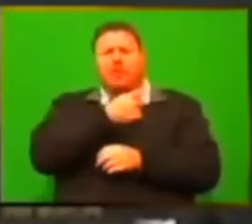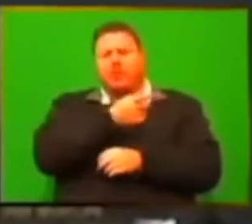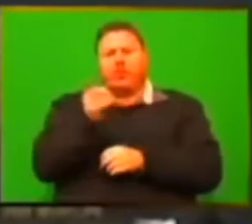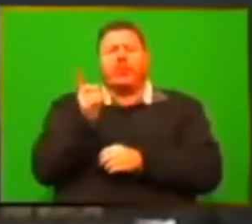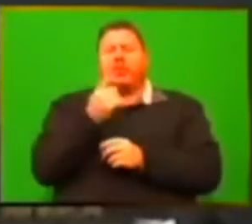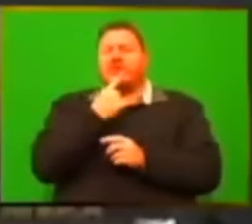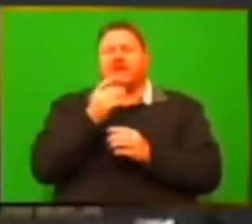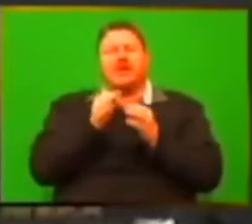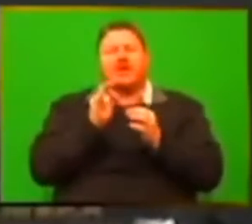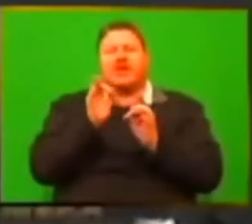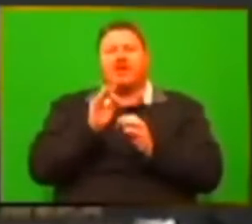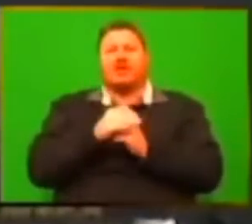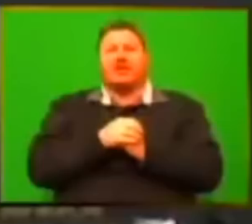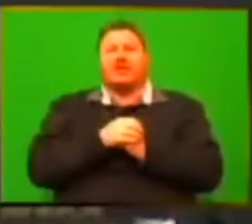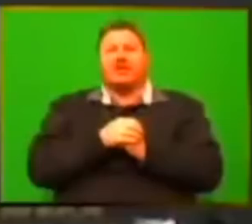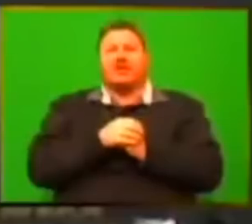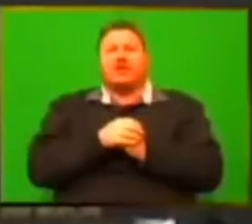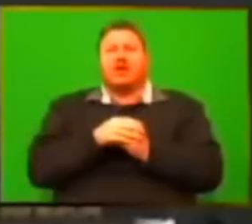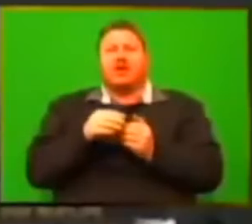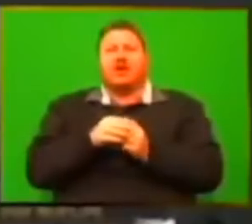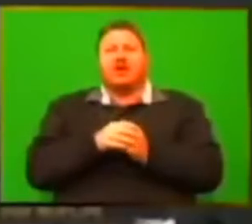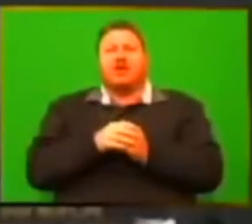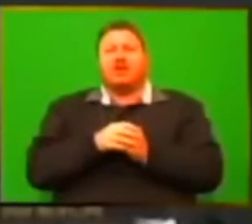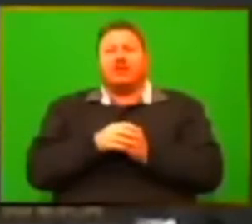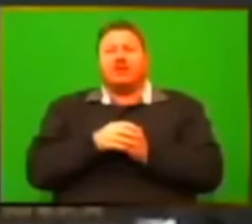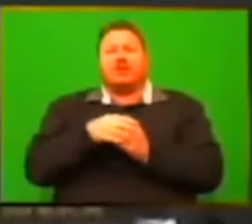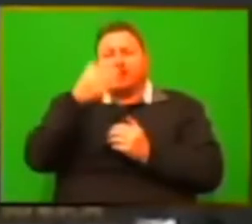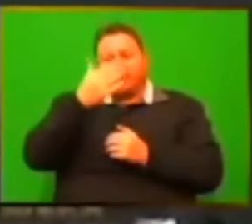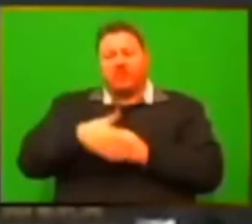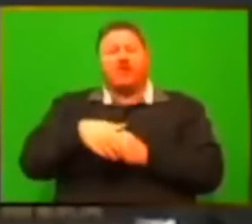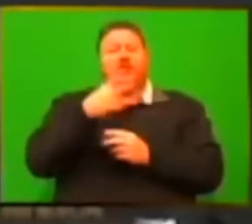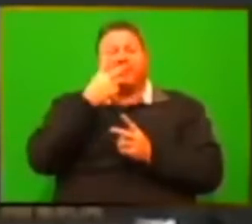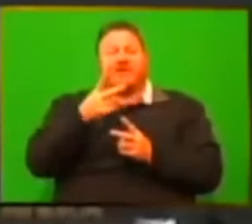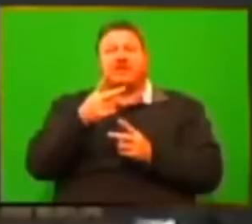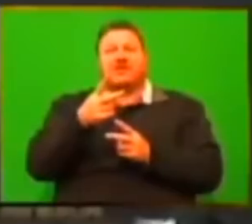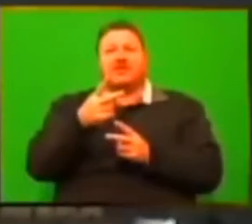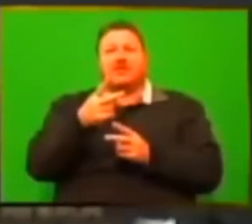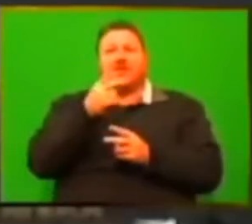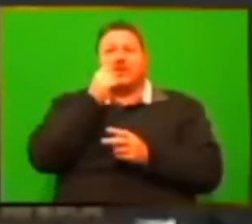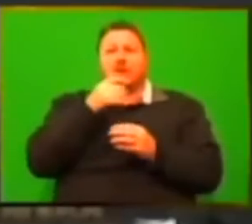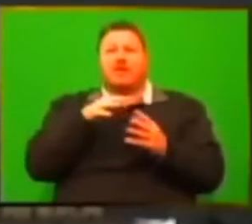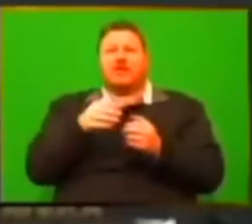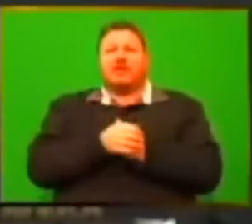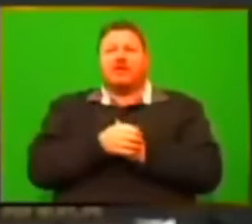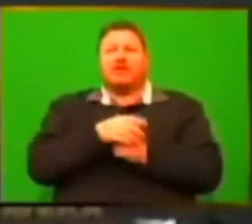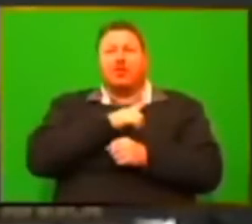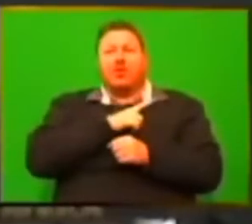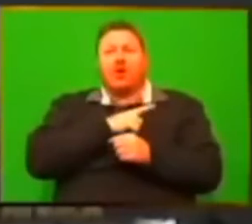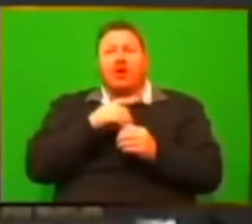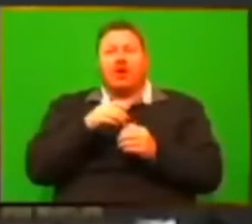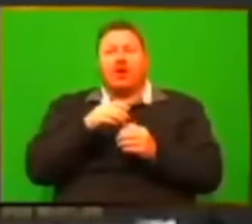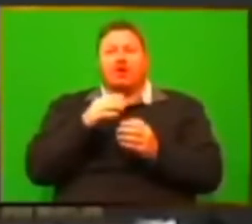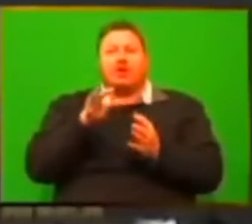you said nothing about the genocide committed right in front of us because Ulabaposo. You chose